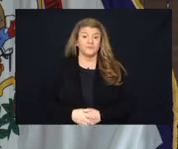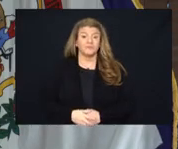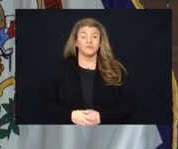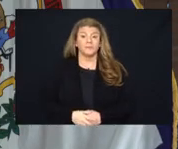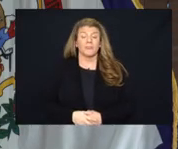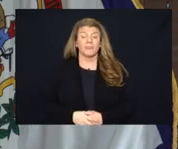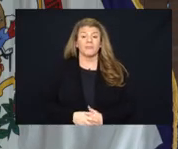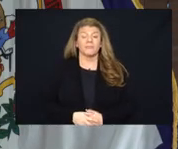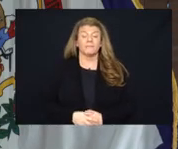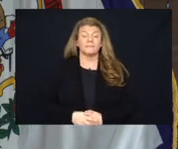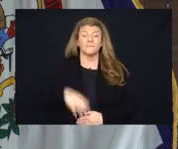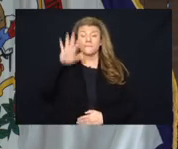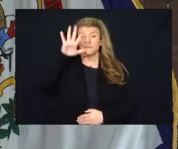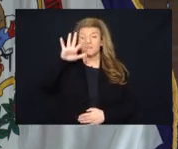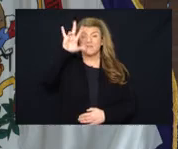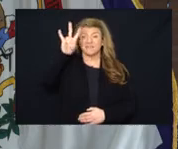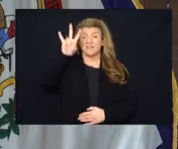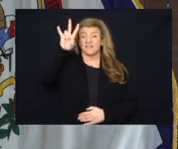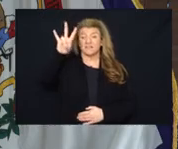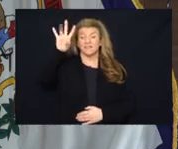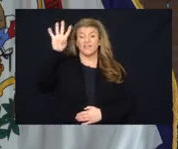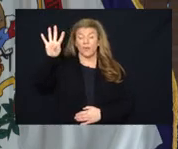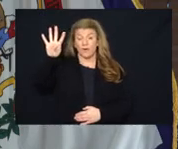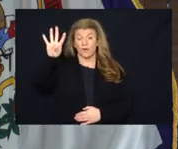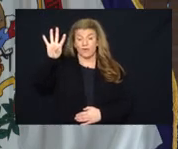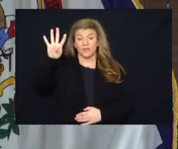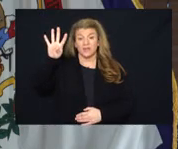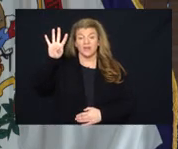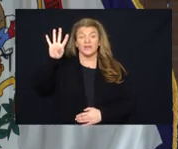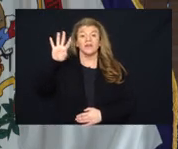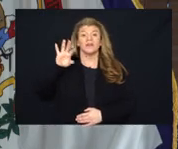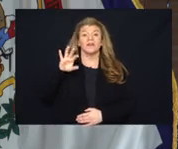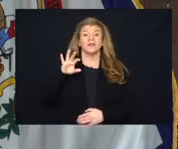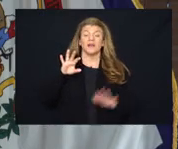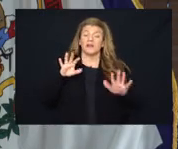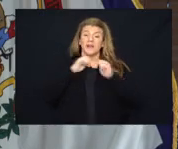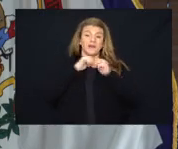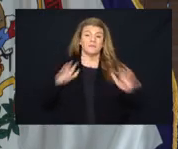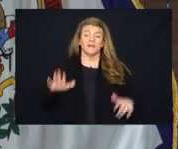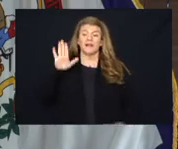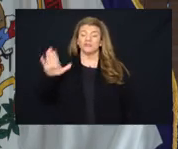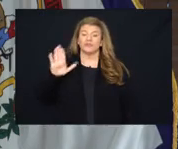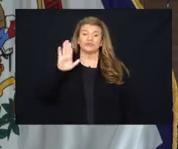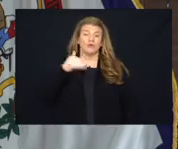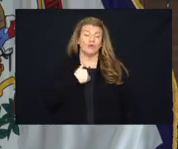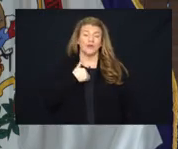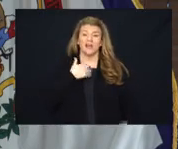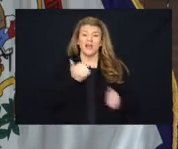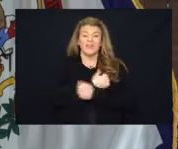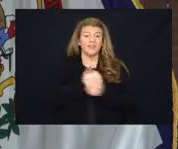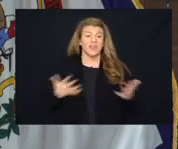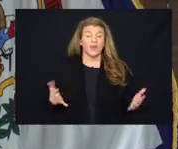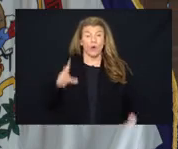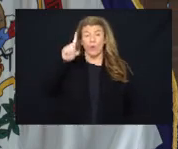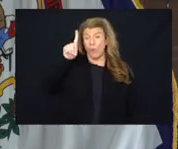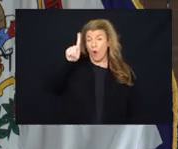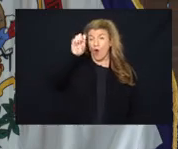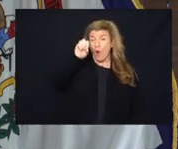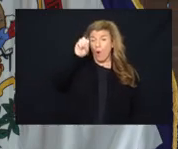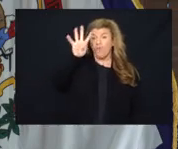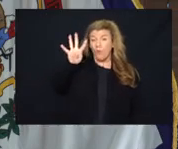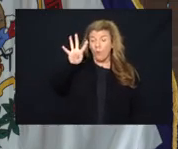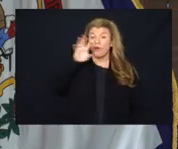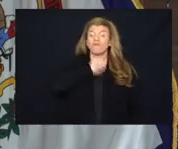The 5,774th death in West Virginia, and bless her soul in every way, a